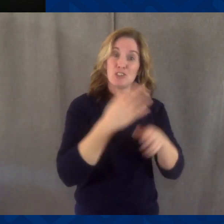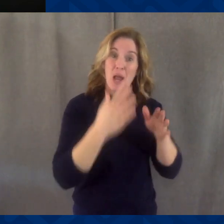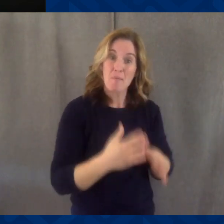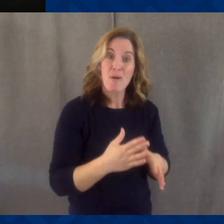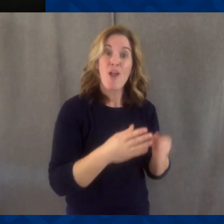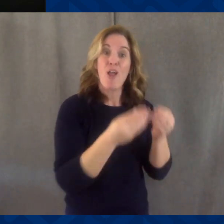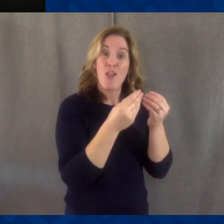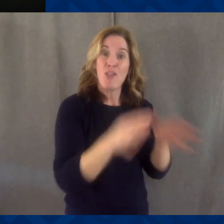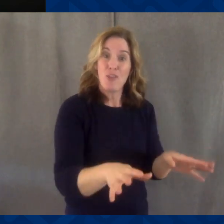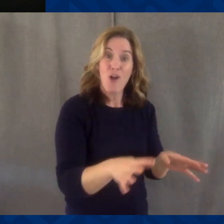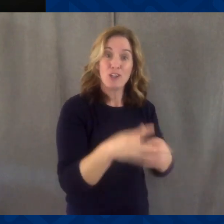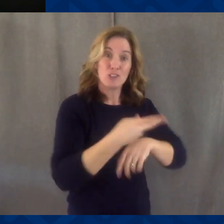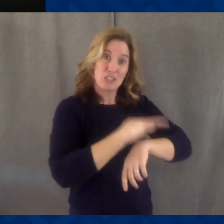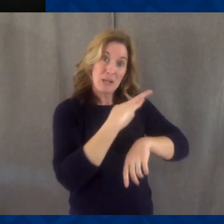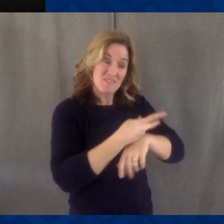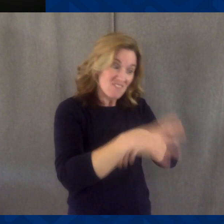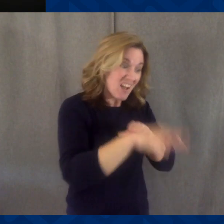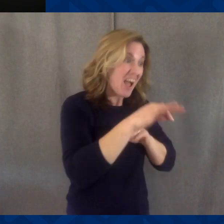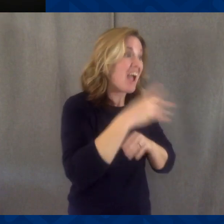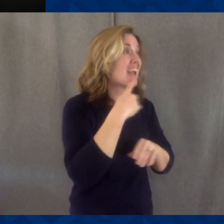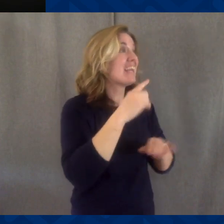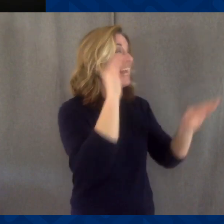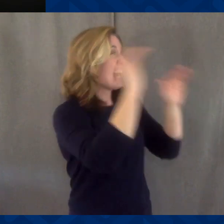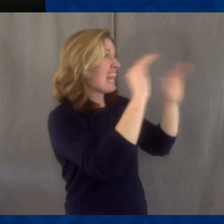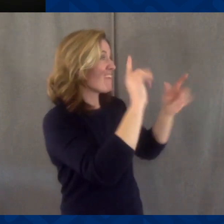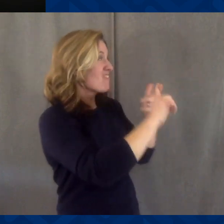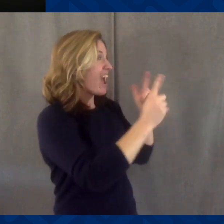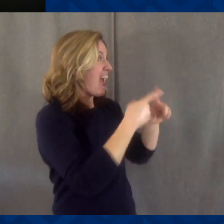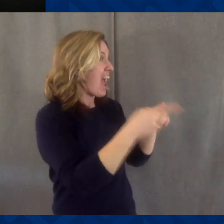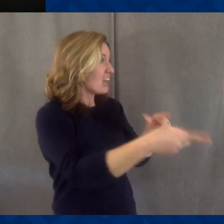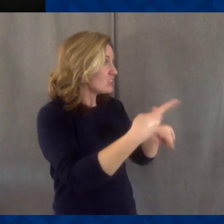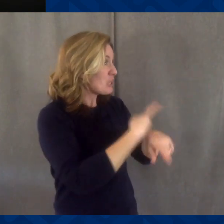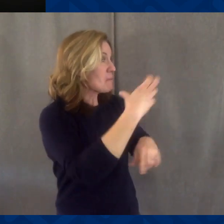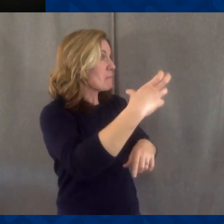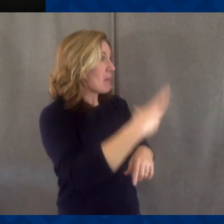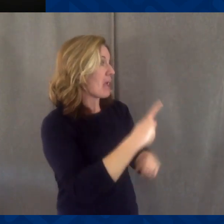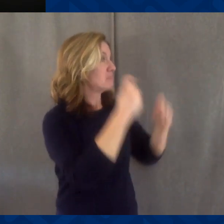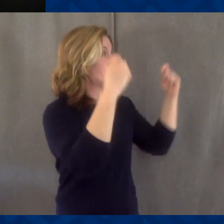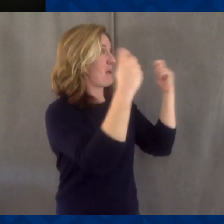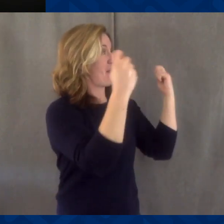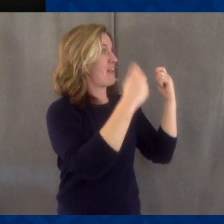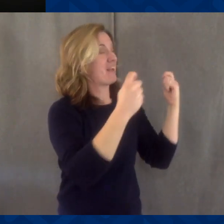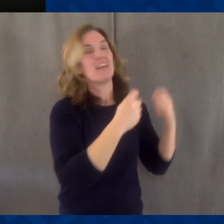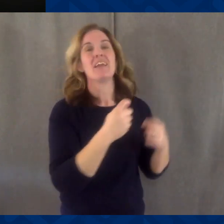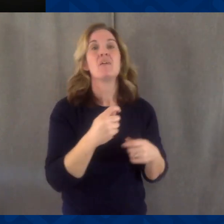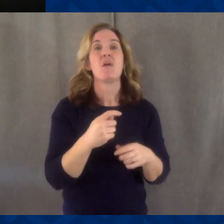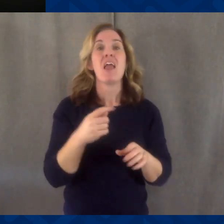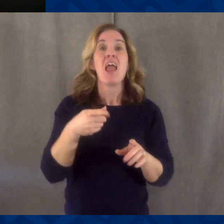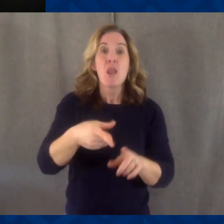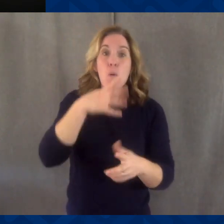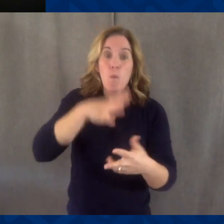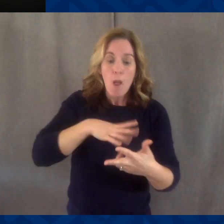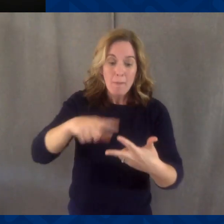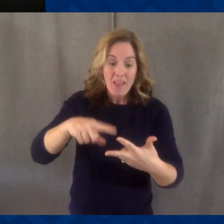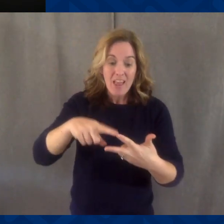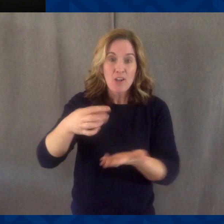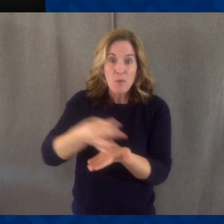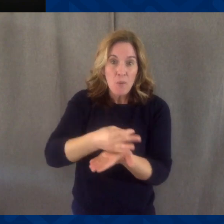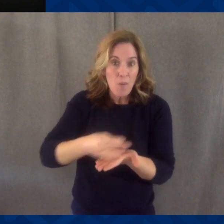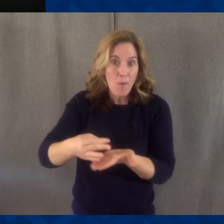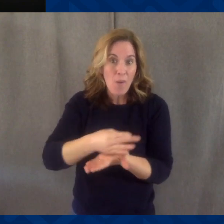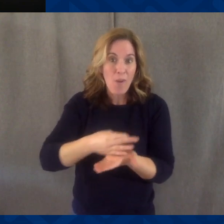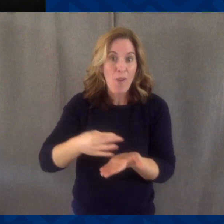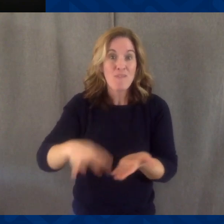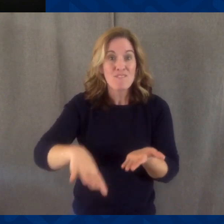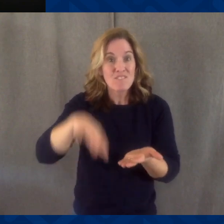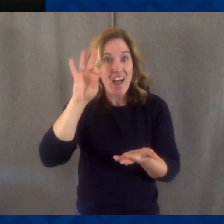sheep is back. Come and party with me." When the woman finds her coin, she gathers all her neighbors and she says, "Rejoice with me, I